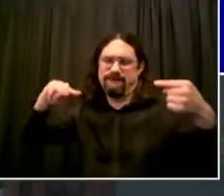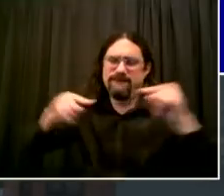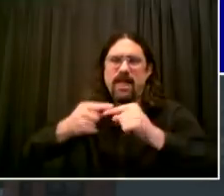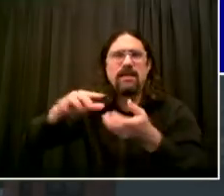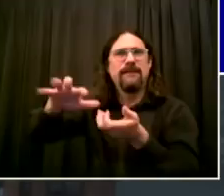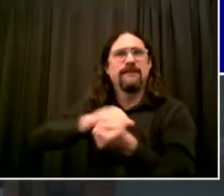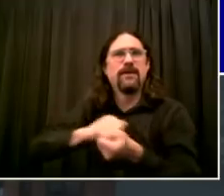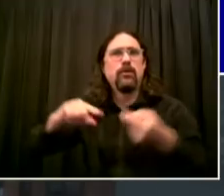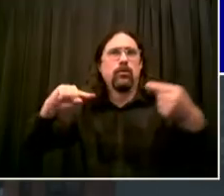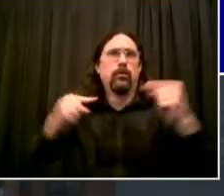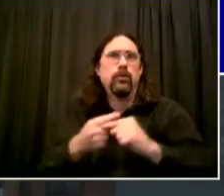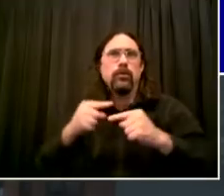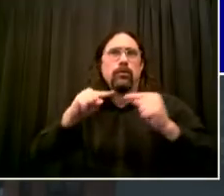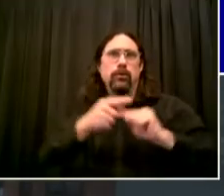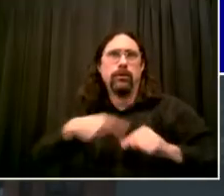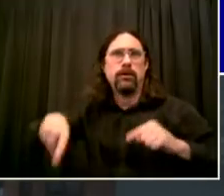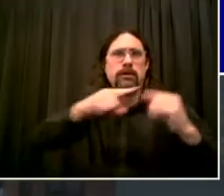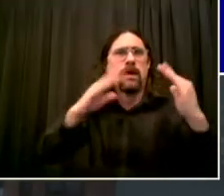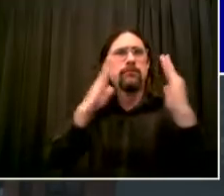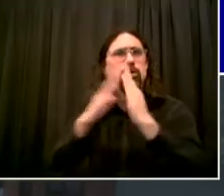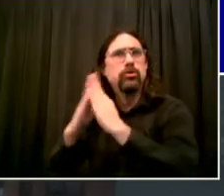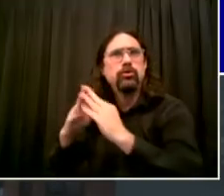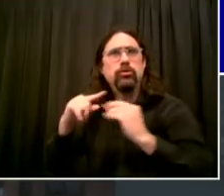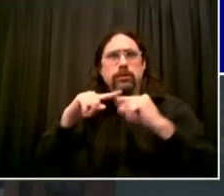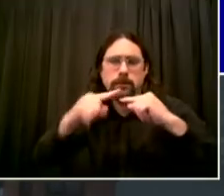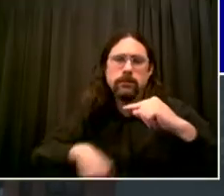keep growing. And today I'm going to